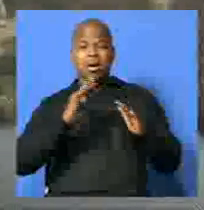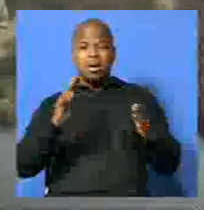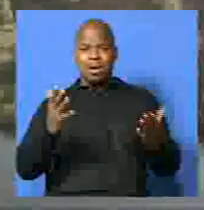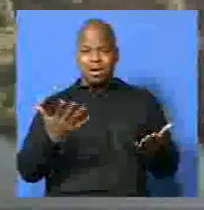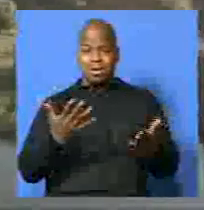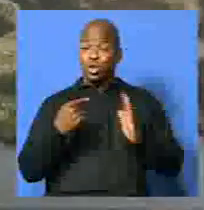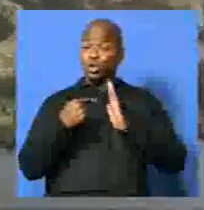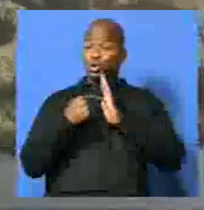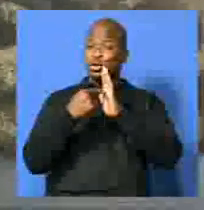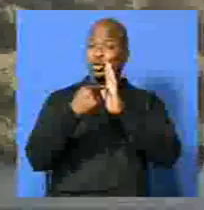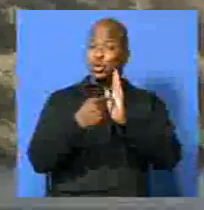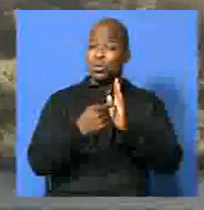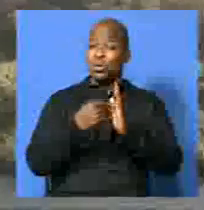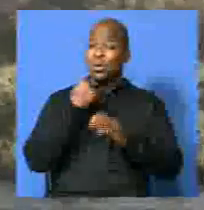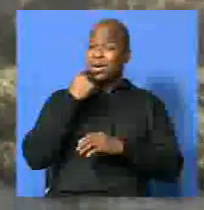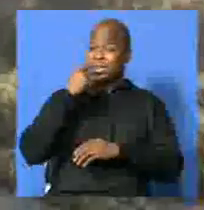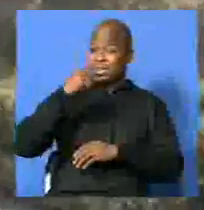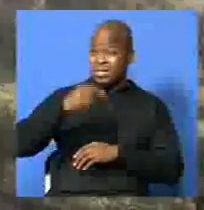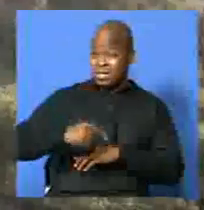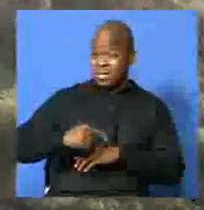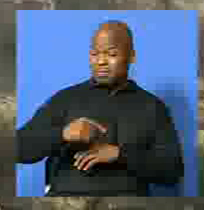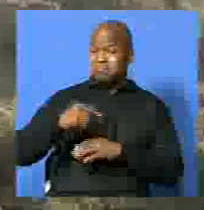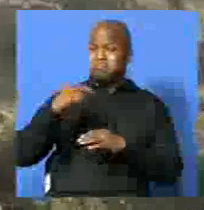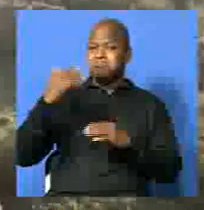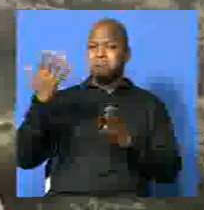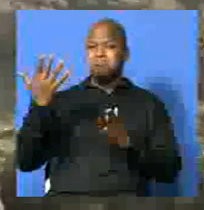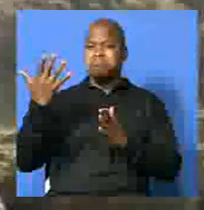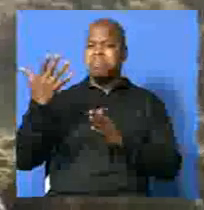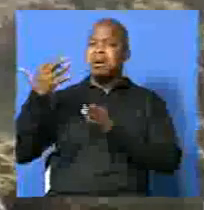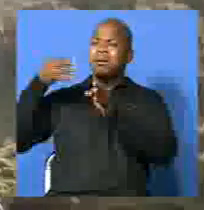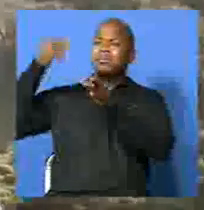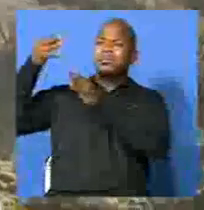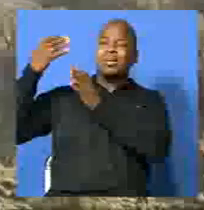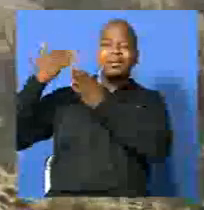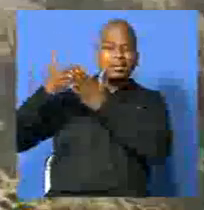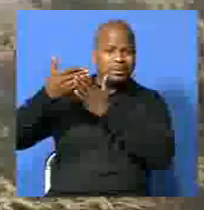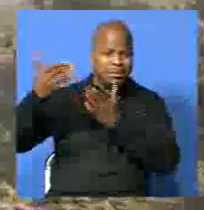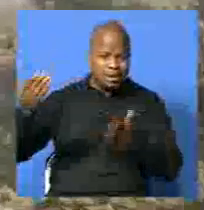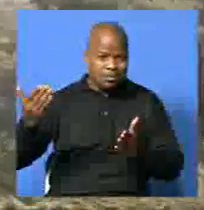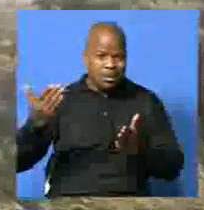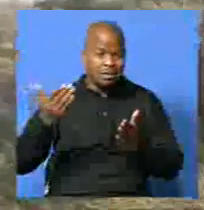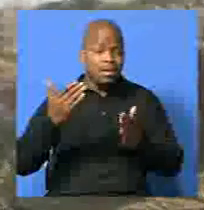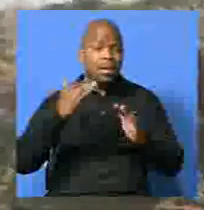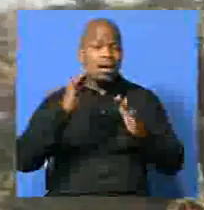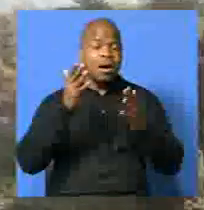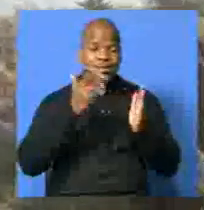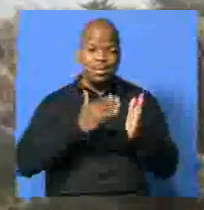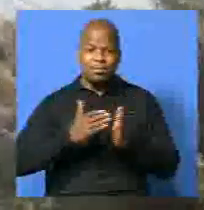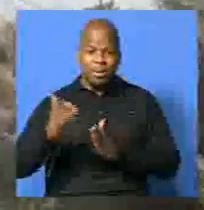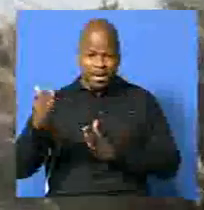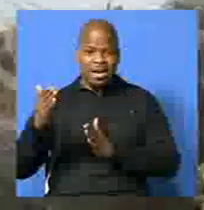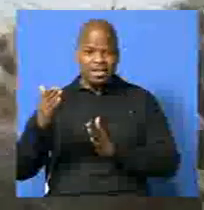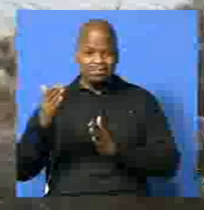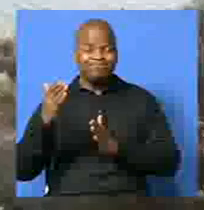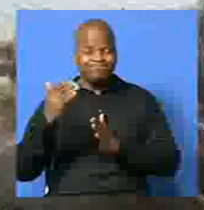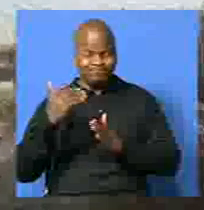ke go supela gore ba tshwantse re ba te ba kgone gore ba bue sengwe mme ke ka ile gore go ntse ka te monna gaetso